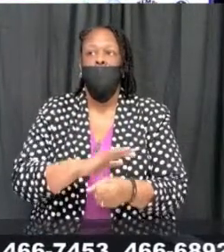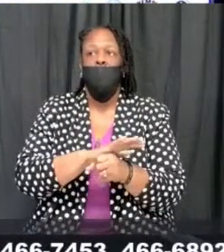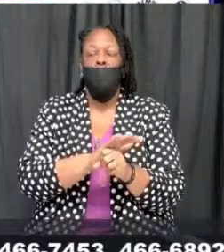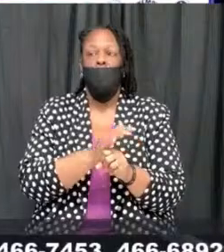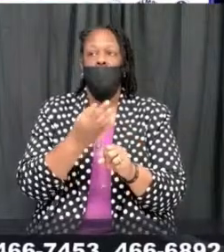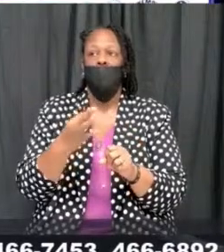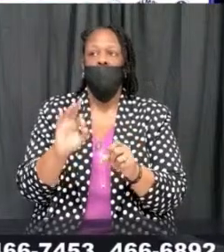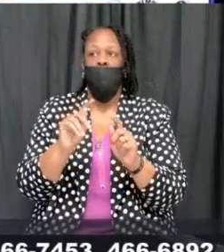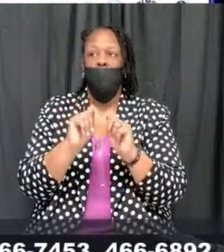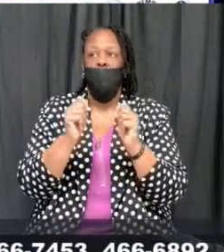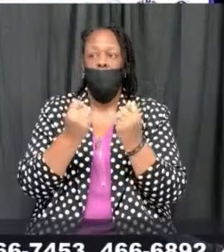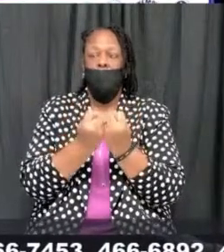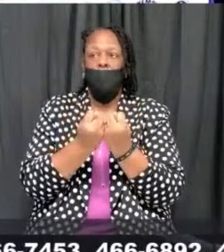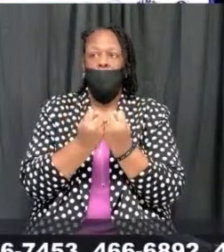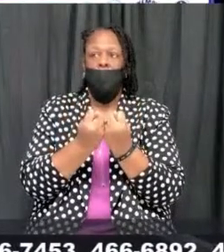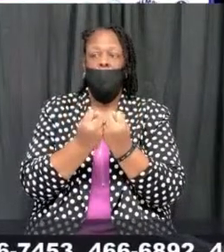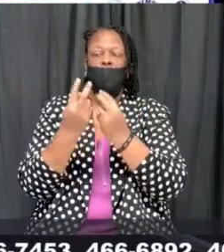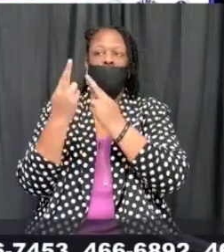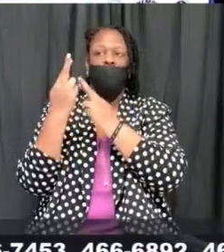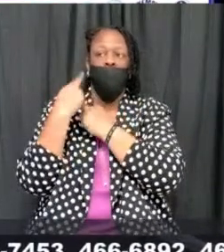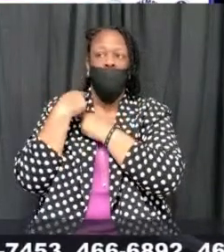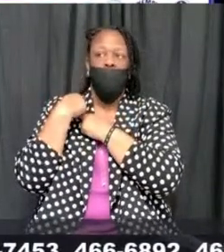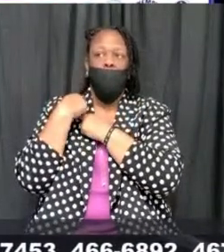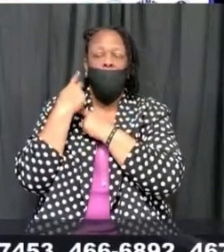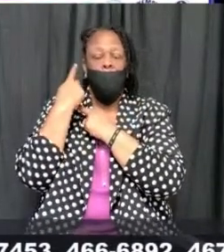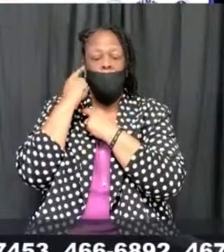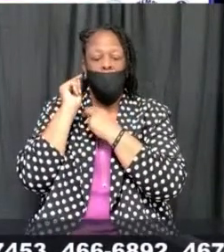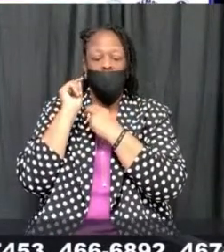COVID-19 Task Force is responsible for the